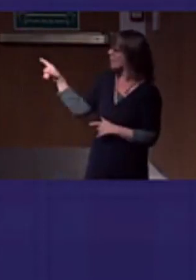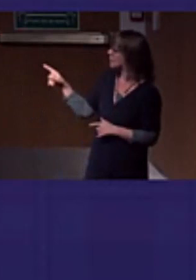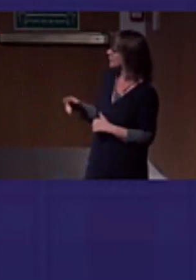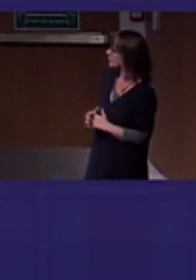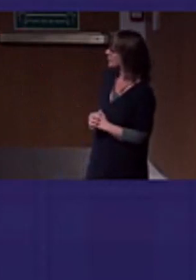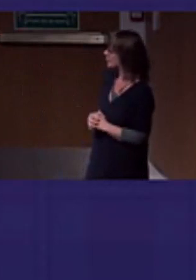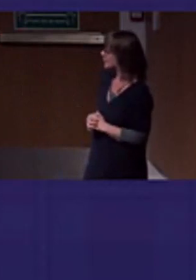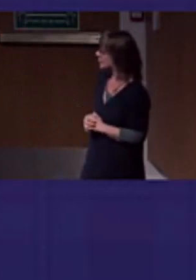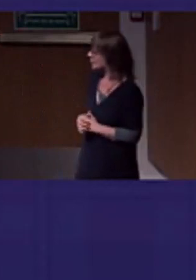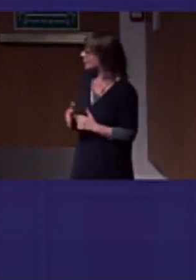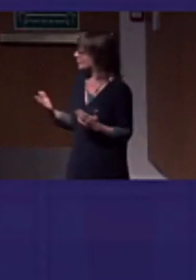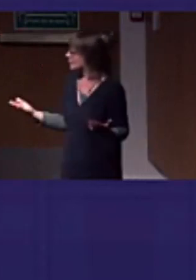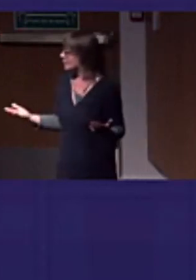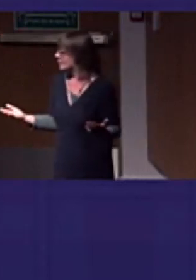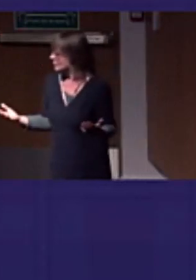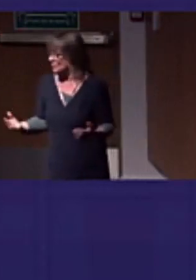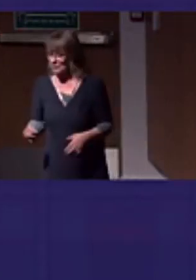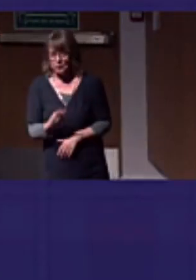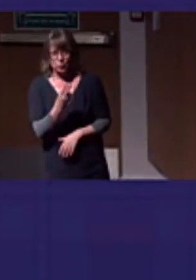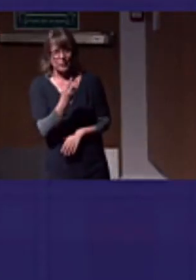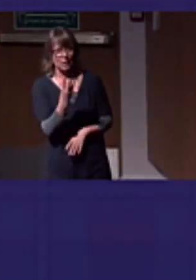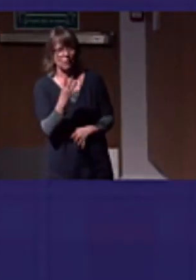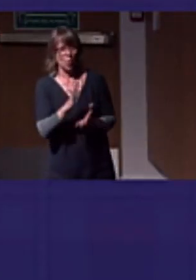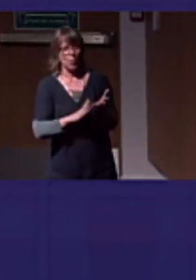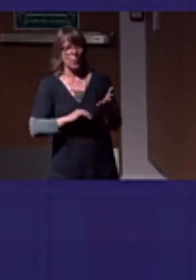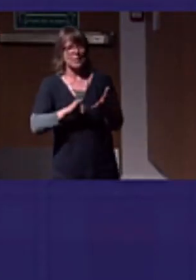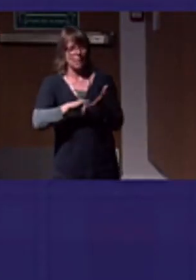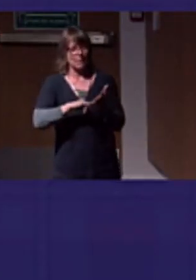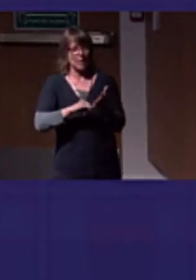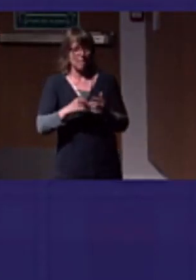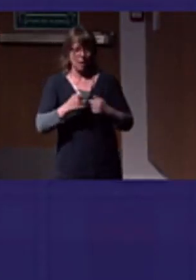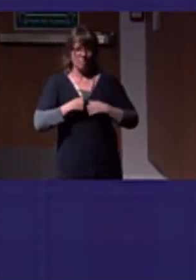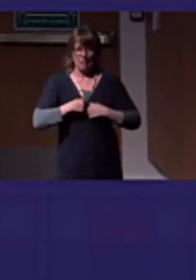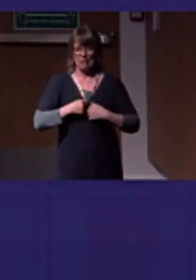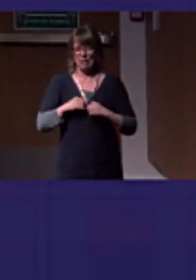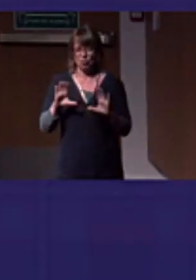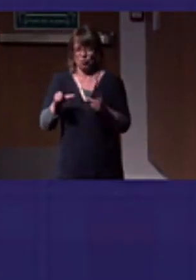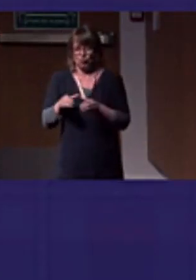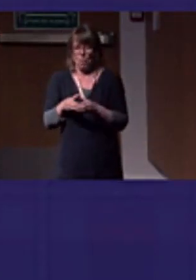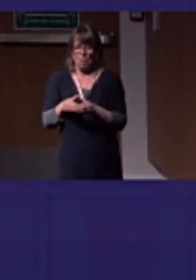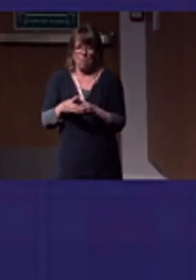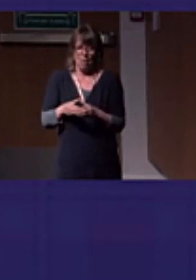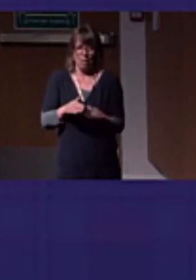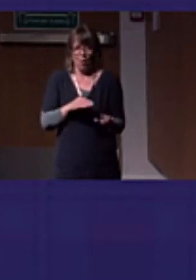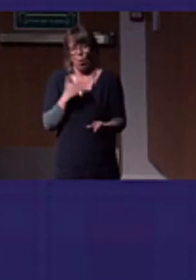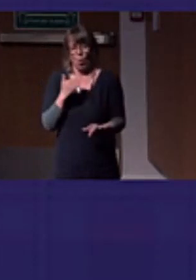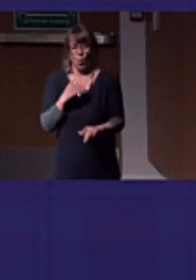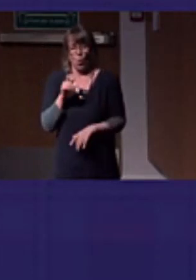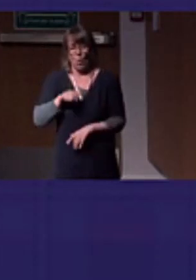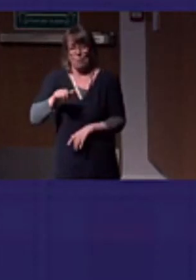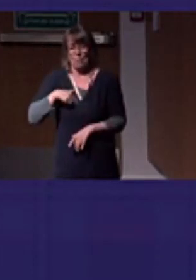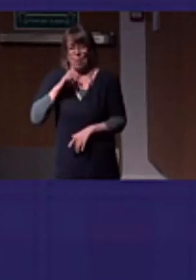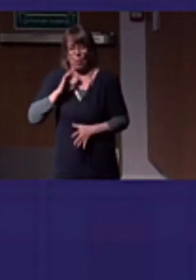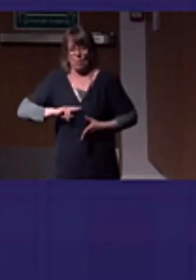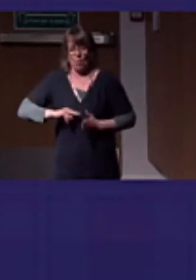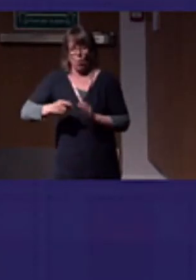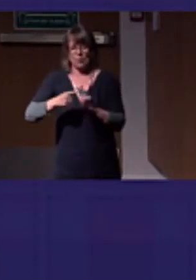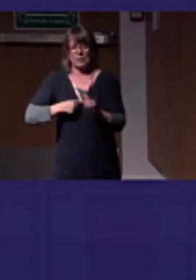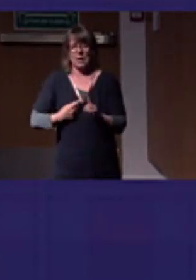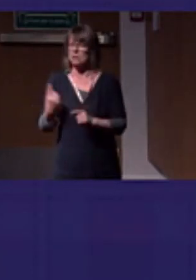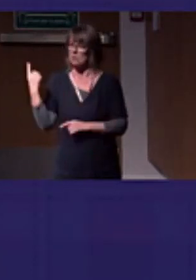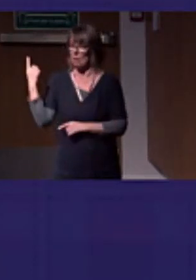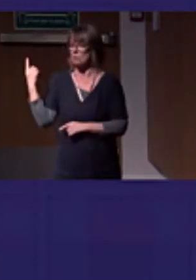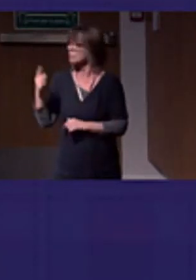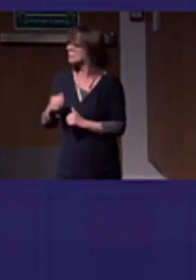Yes, so on 24th of September, me and a bunch of cool people are organizing Nordic